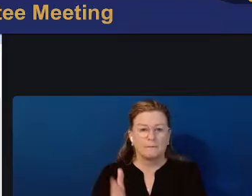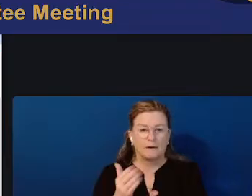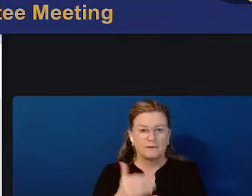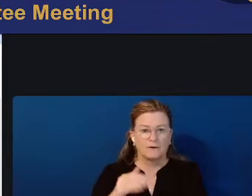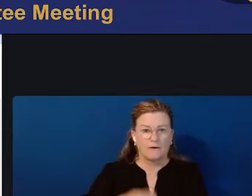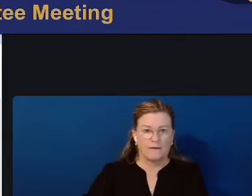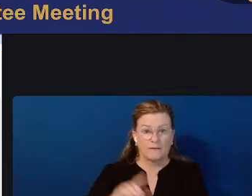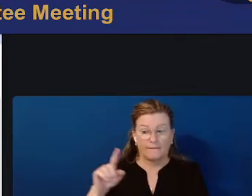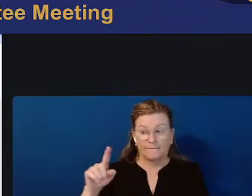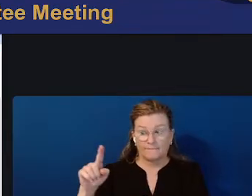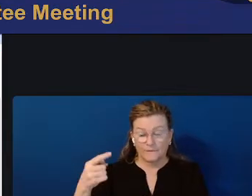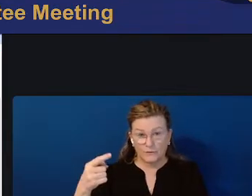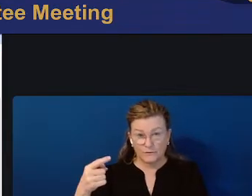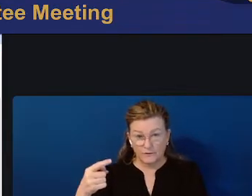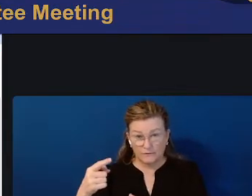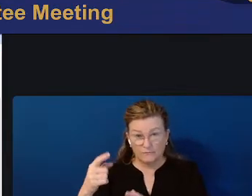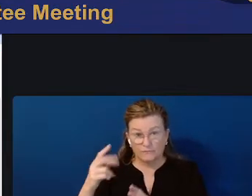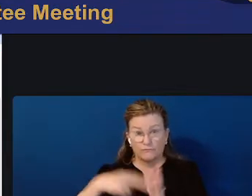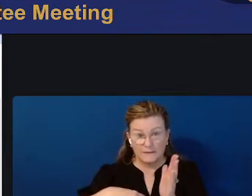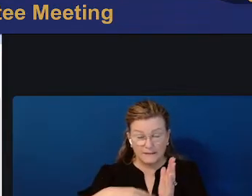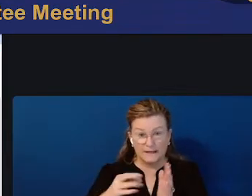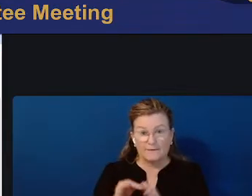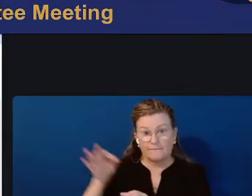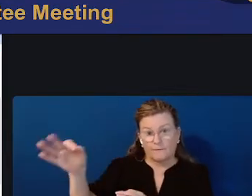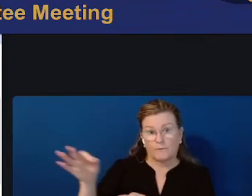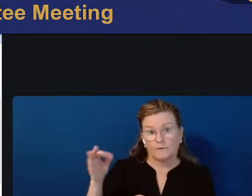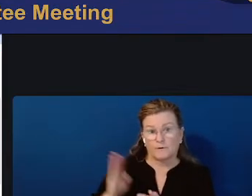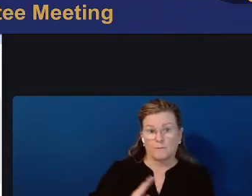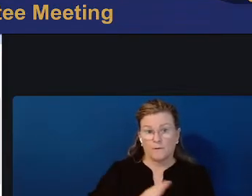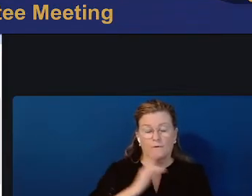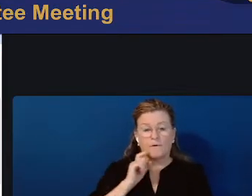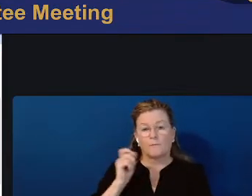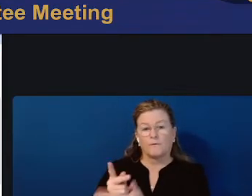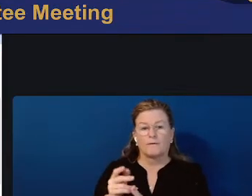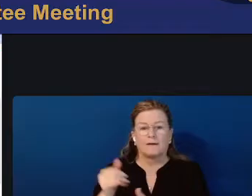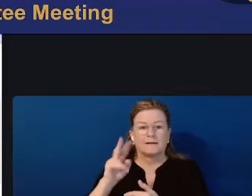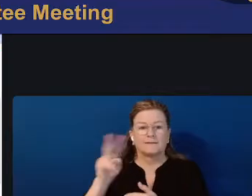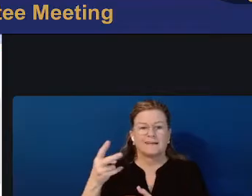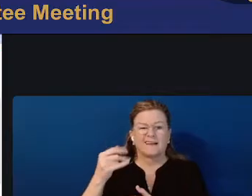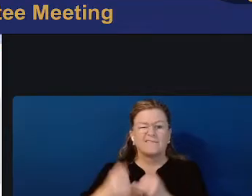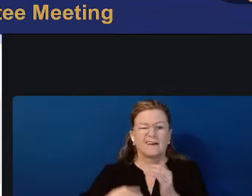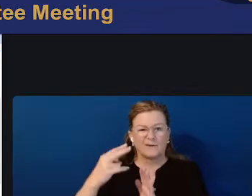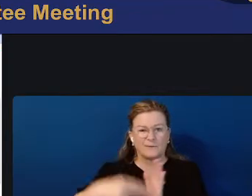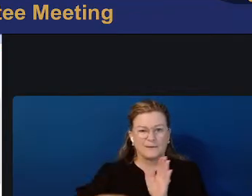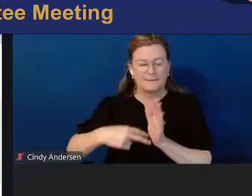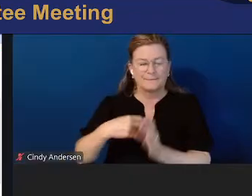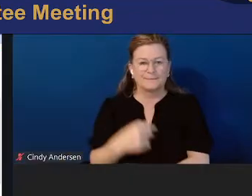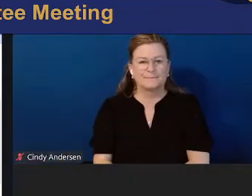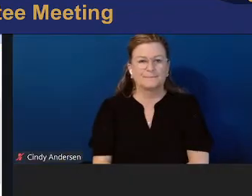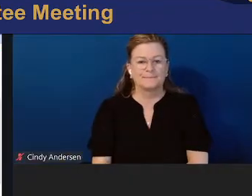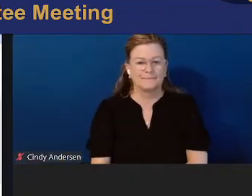first reading and forward to the board for approval on second and final reading.